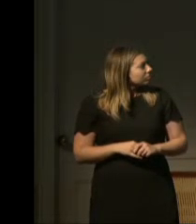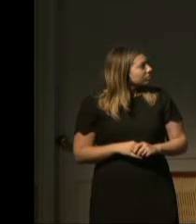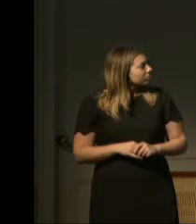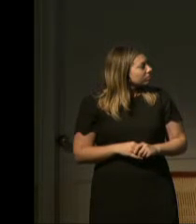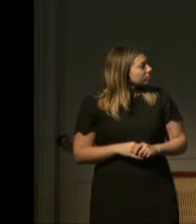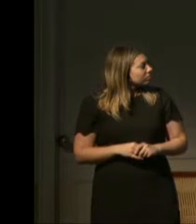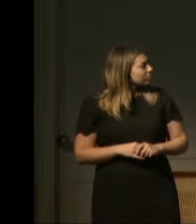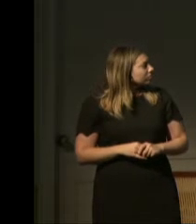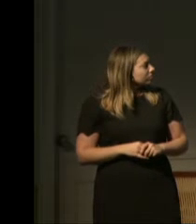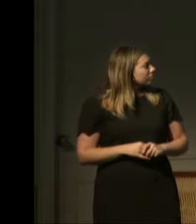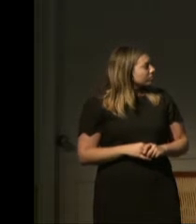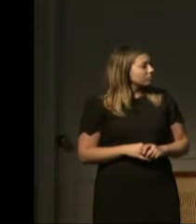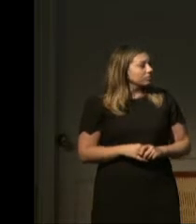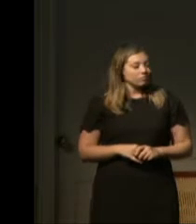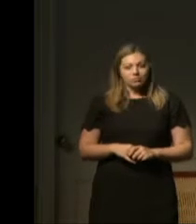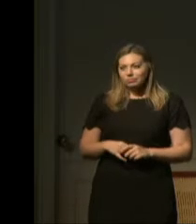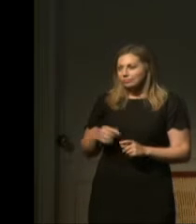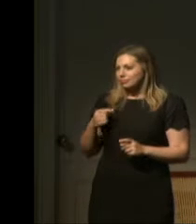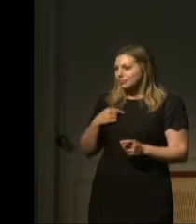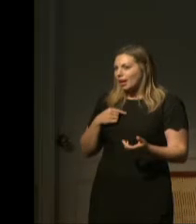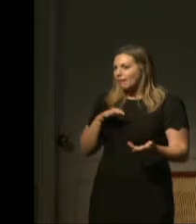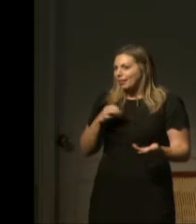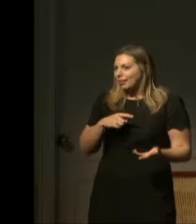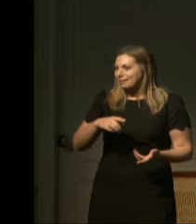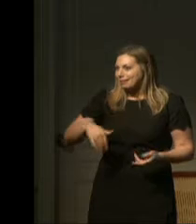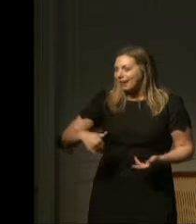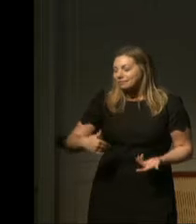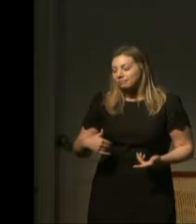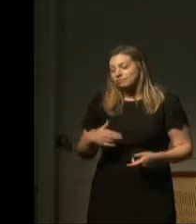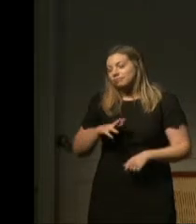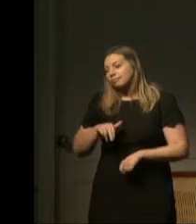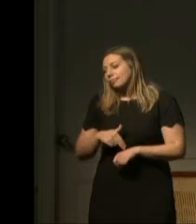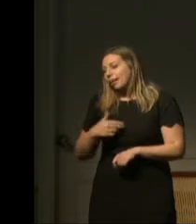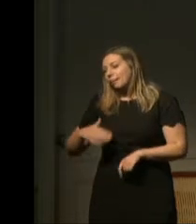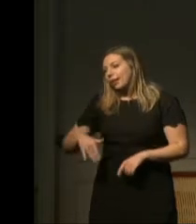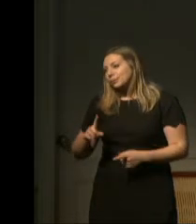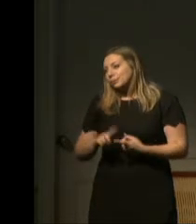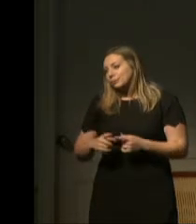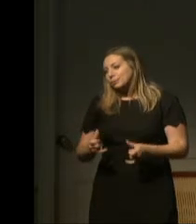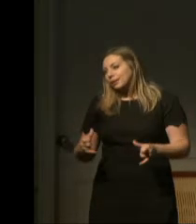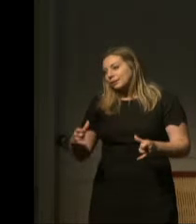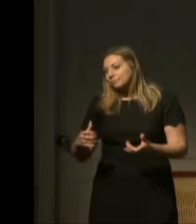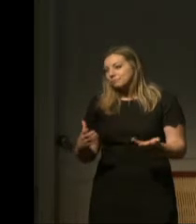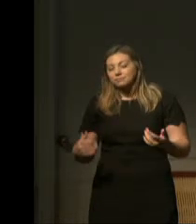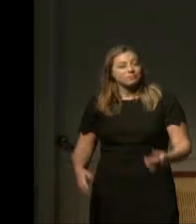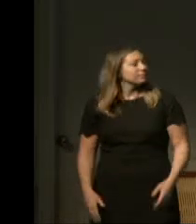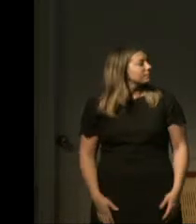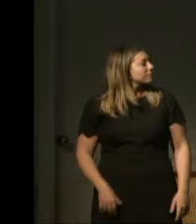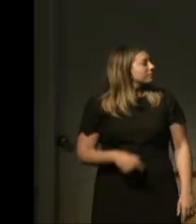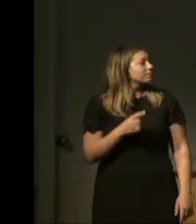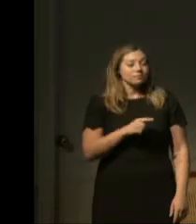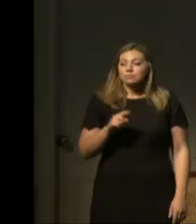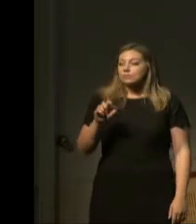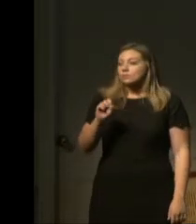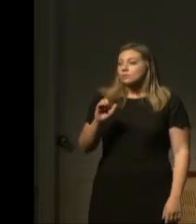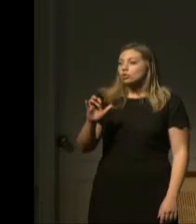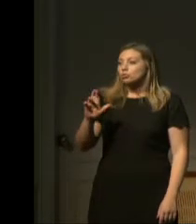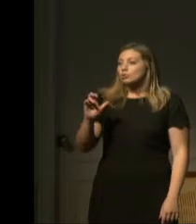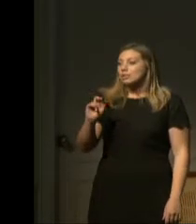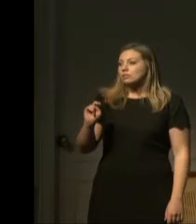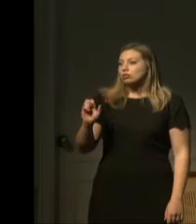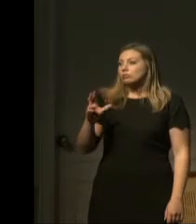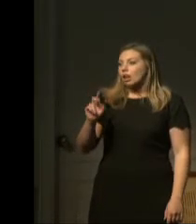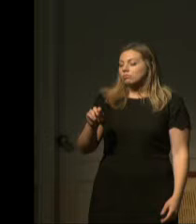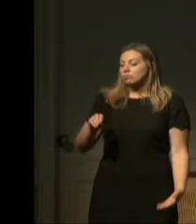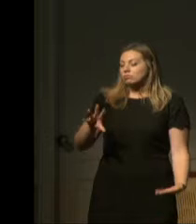I was somewhat late to discover this. As usual, I was late to the party. This is a screenshot that